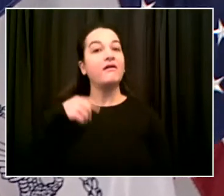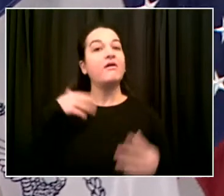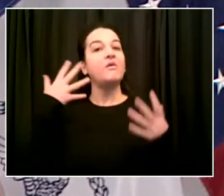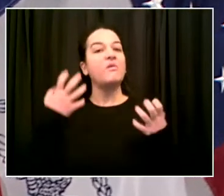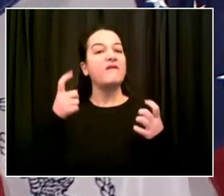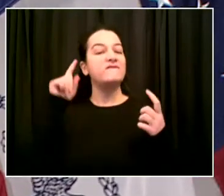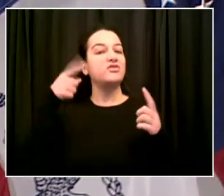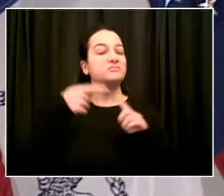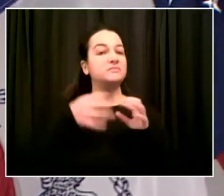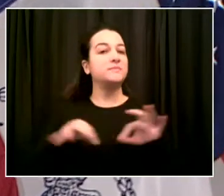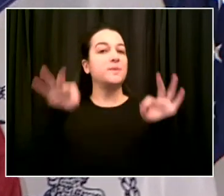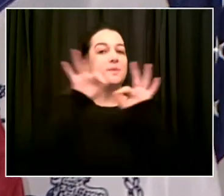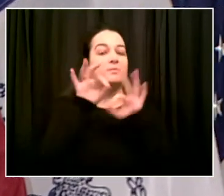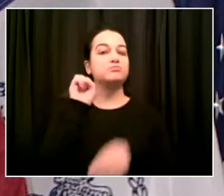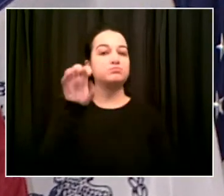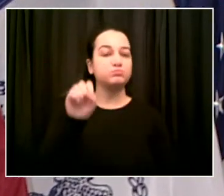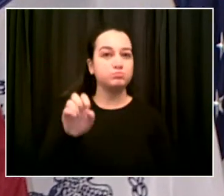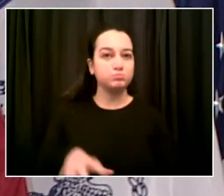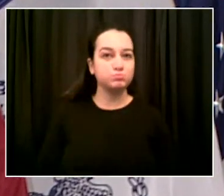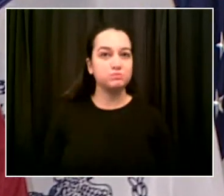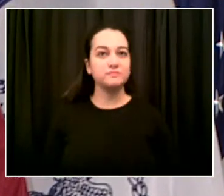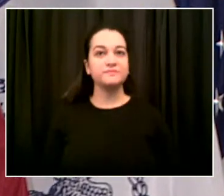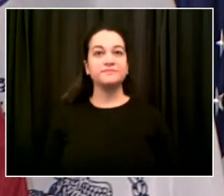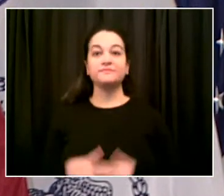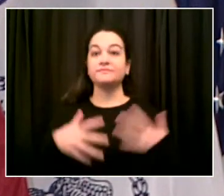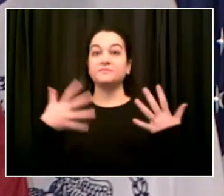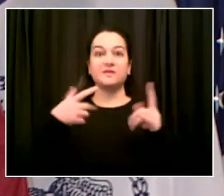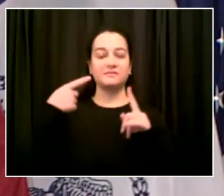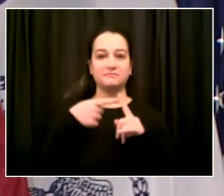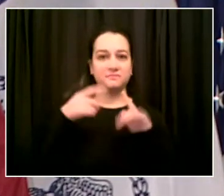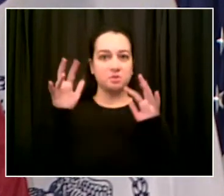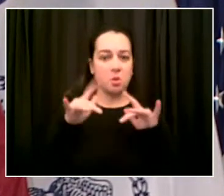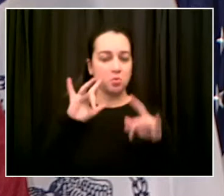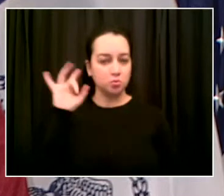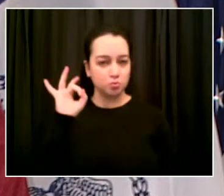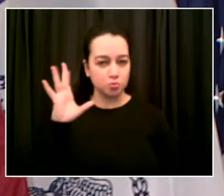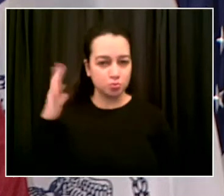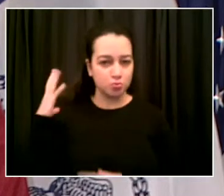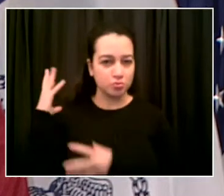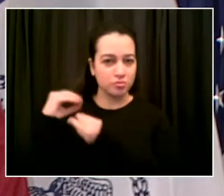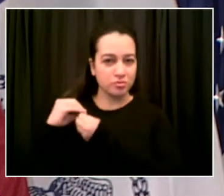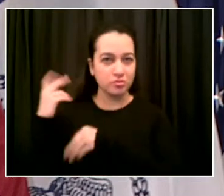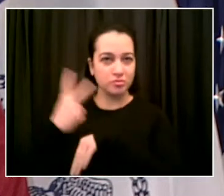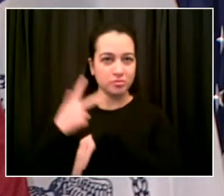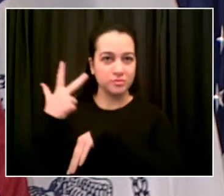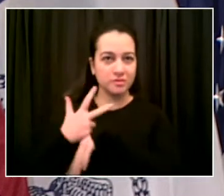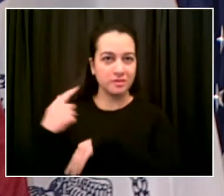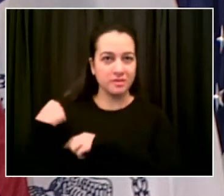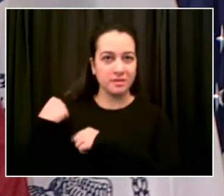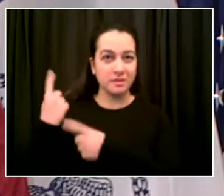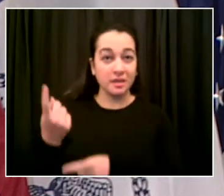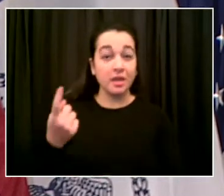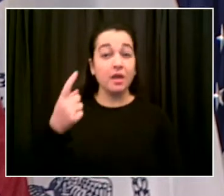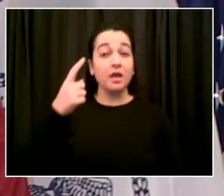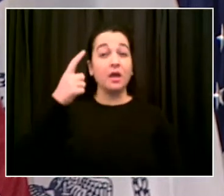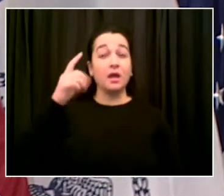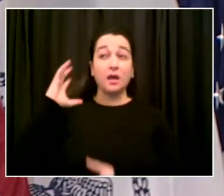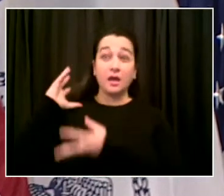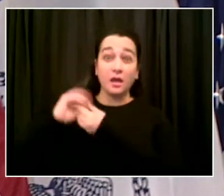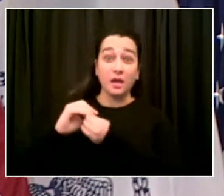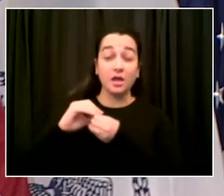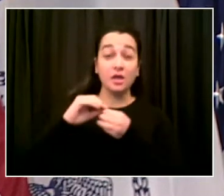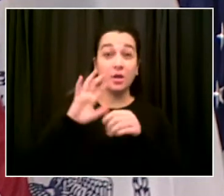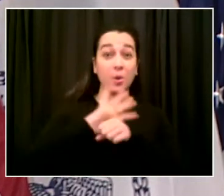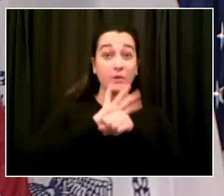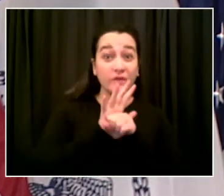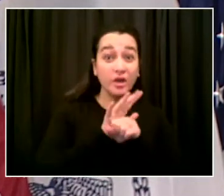few days with the snowstorm on top of everything else we've had to deal with in recent months. A huge snowstorm came our way. The